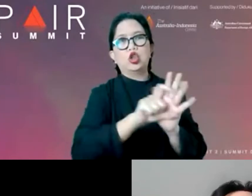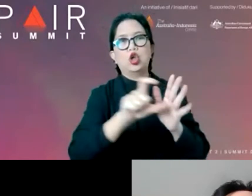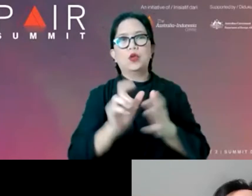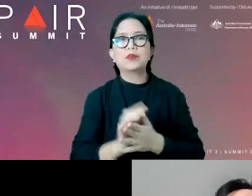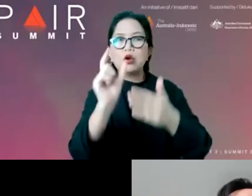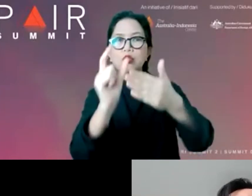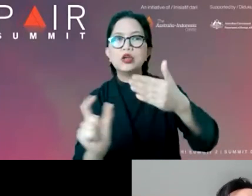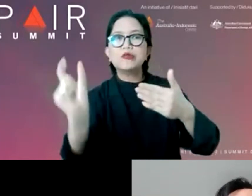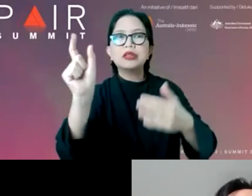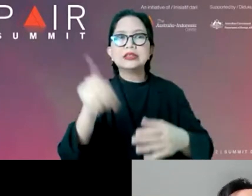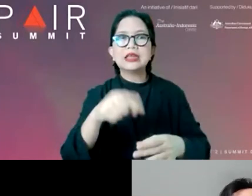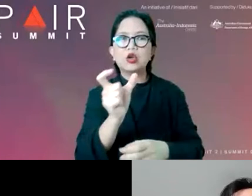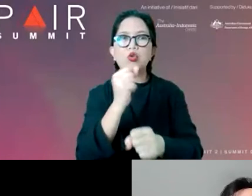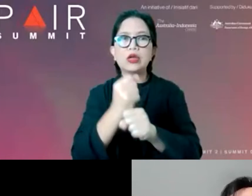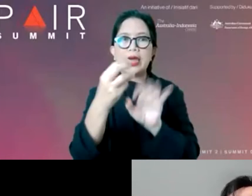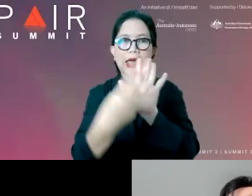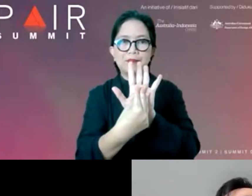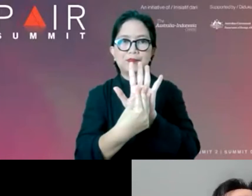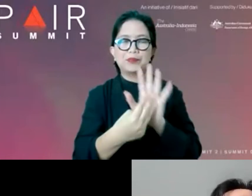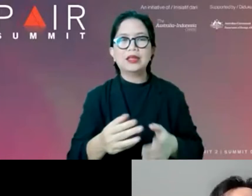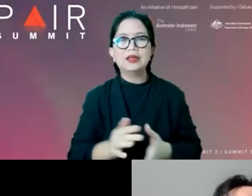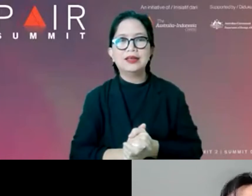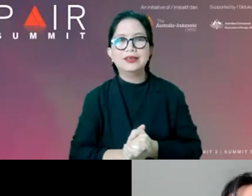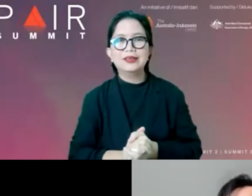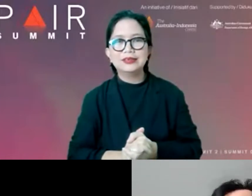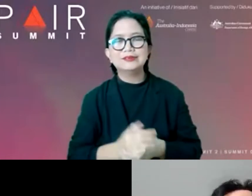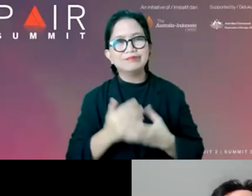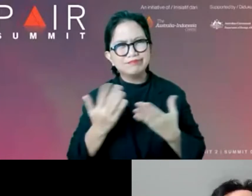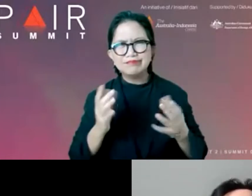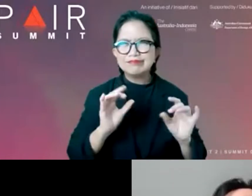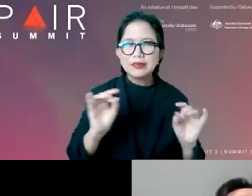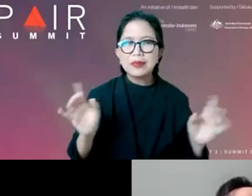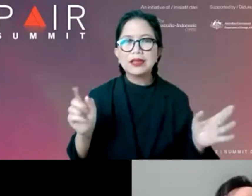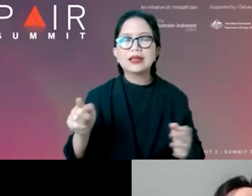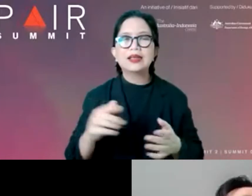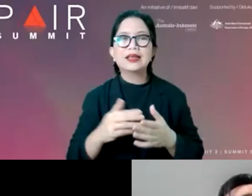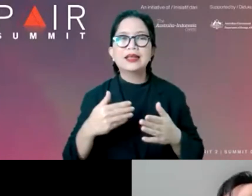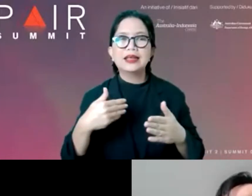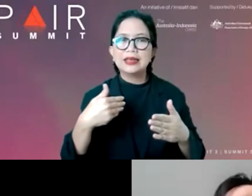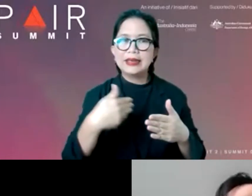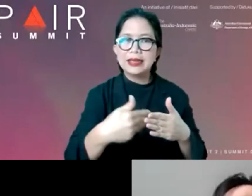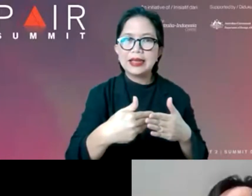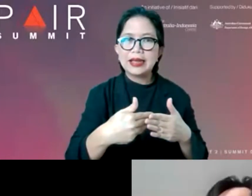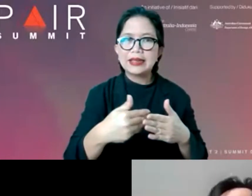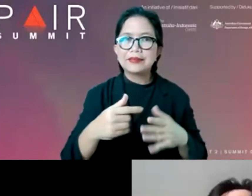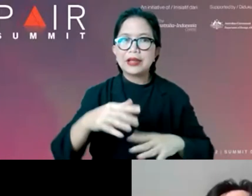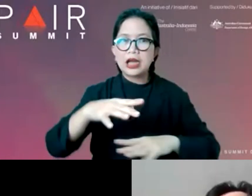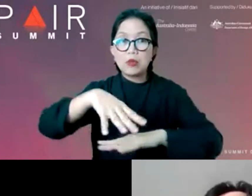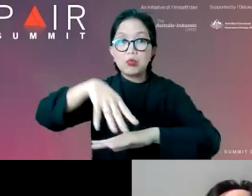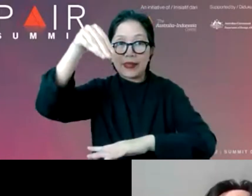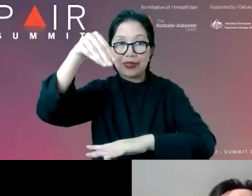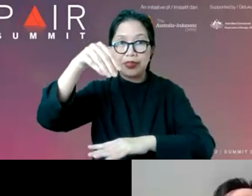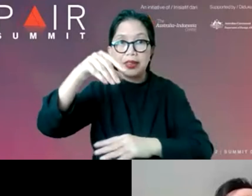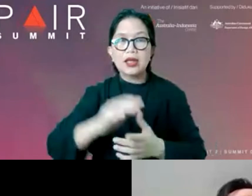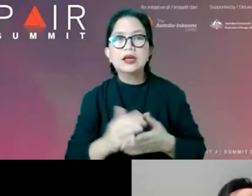many staff of Gajah Mada is very close in the central level. Some also becoming the ministers in the